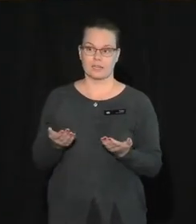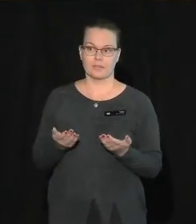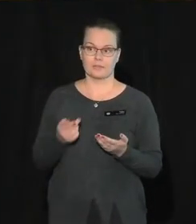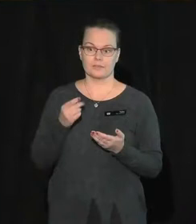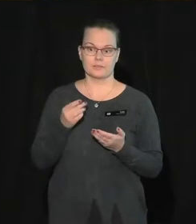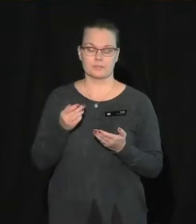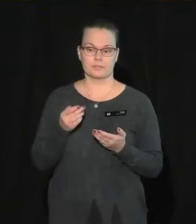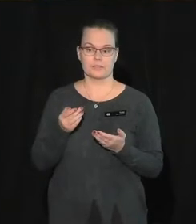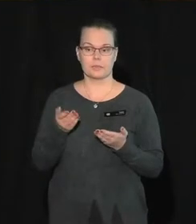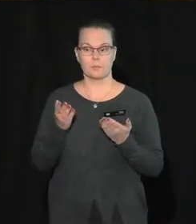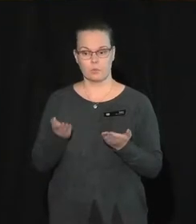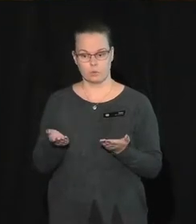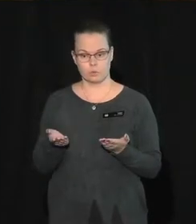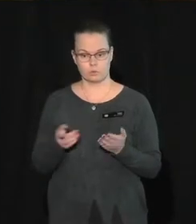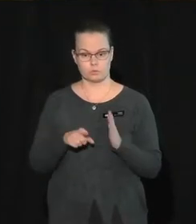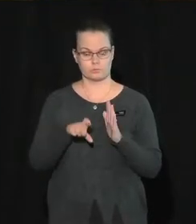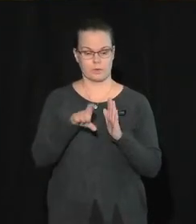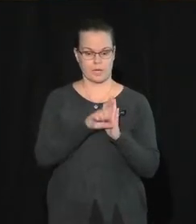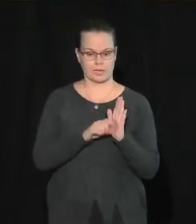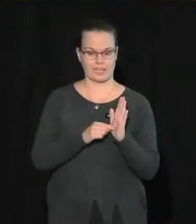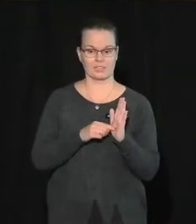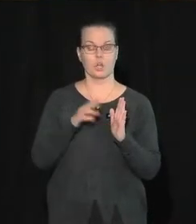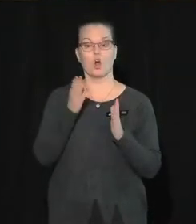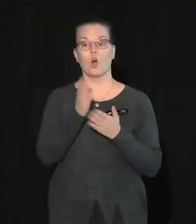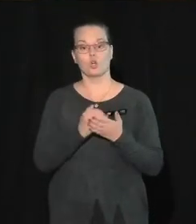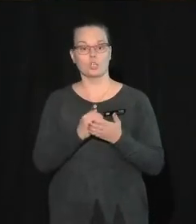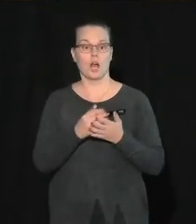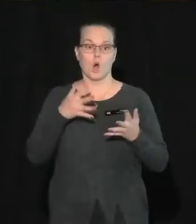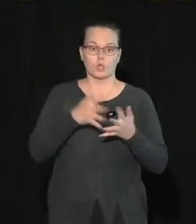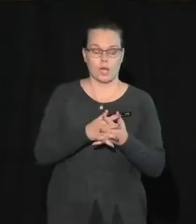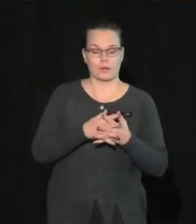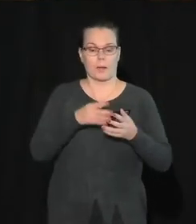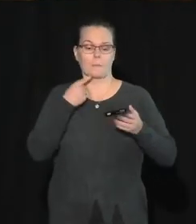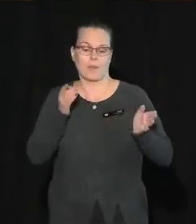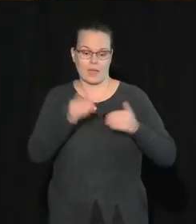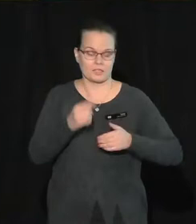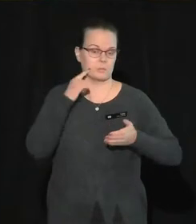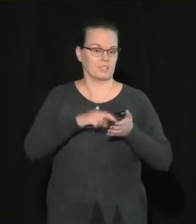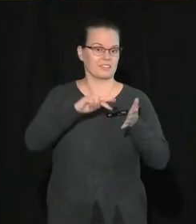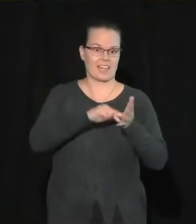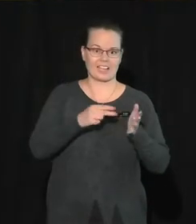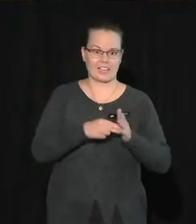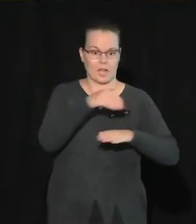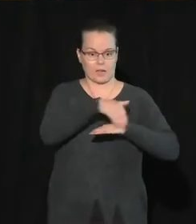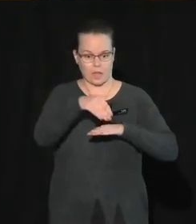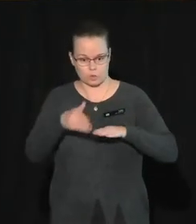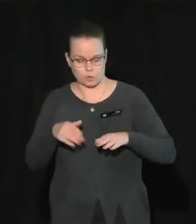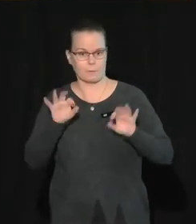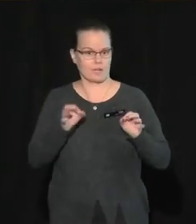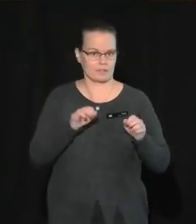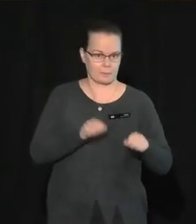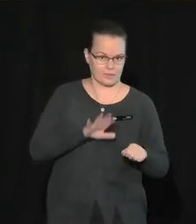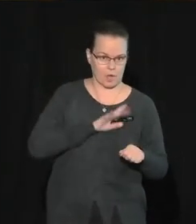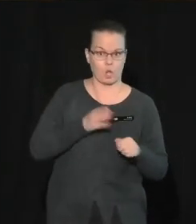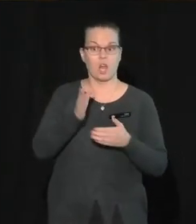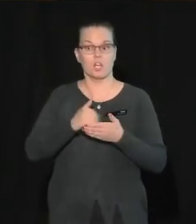diverse. Some contain very detailed technical parameters and specific provisions, while others